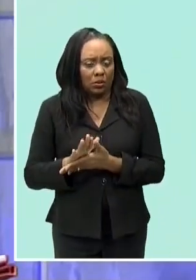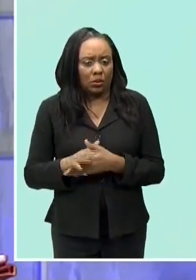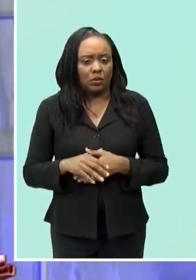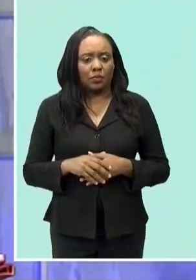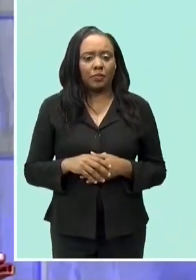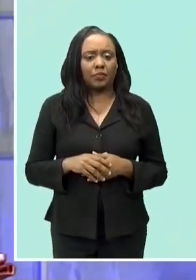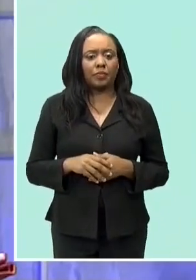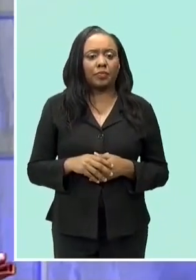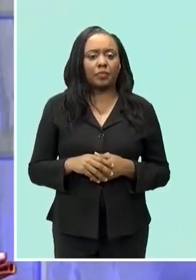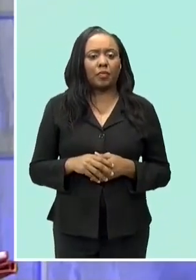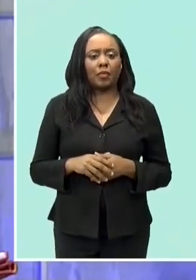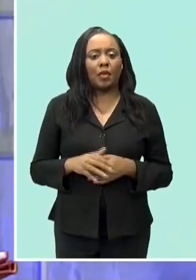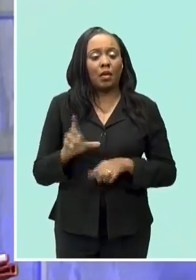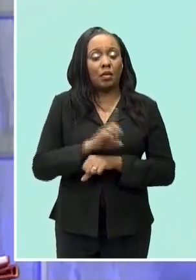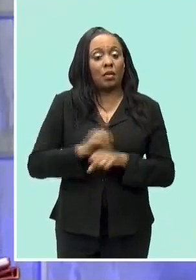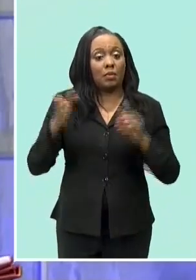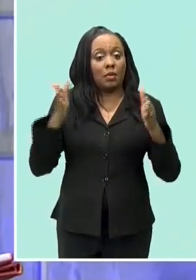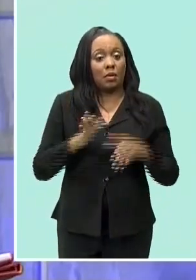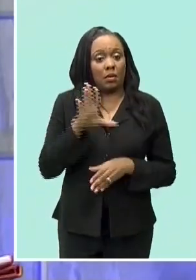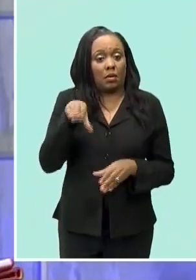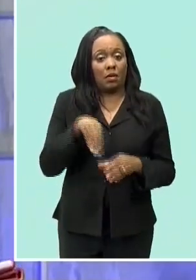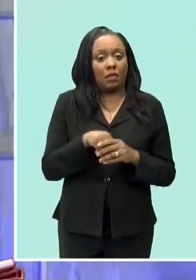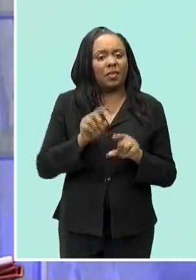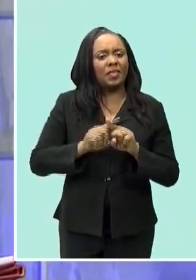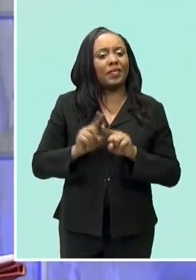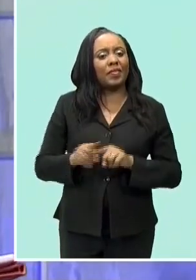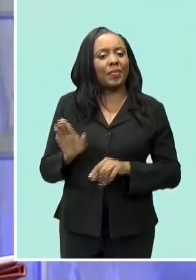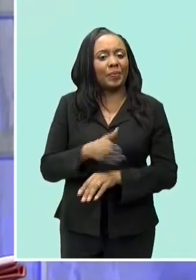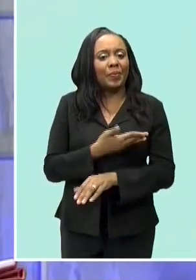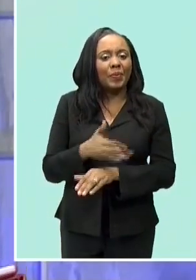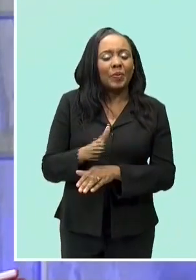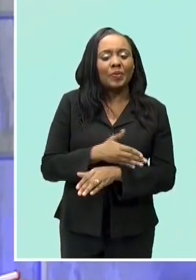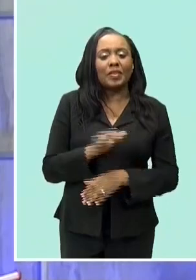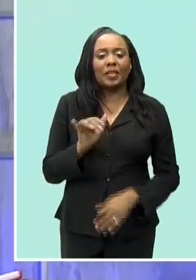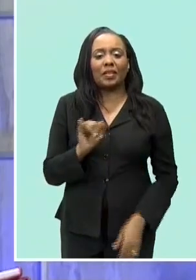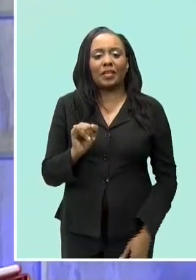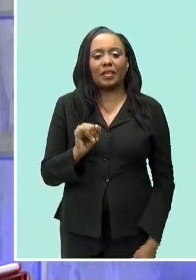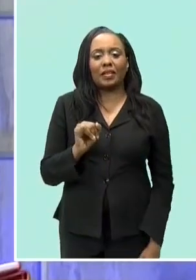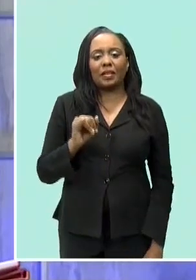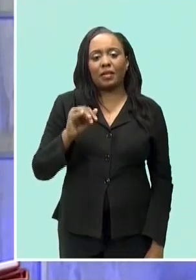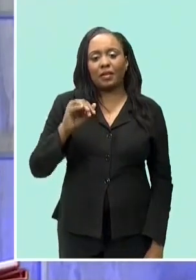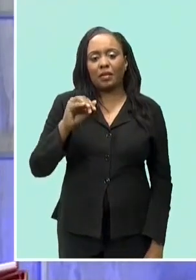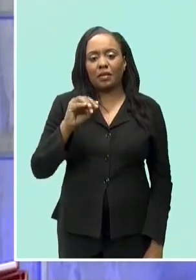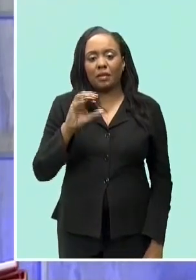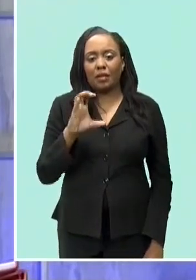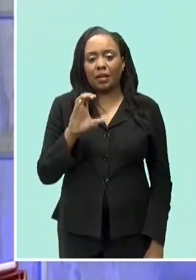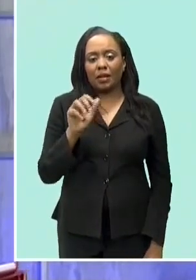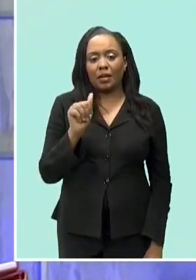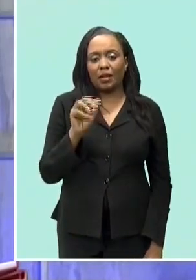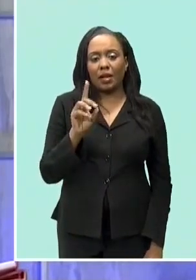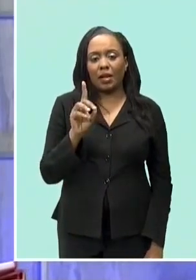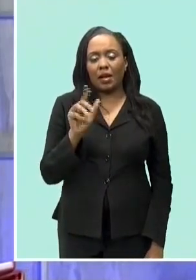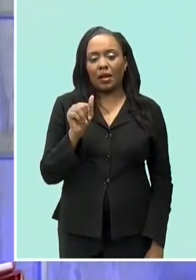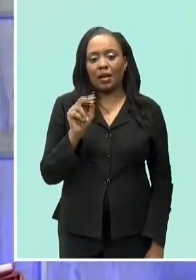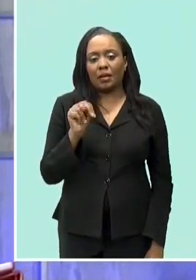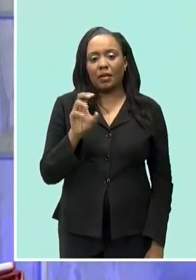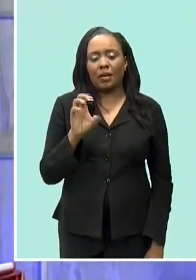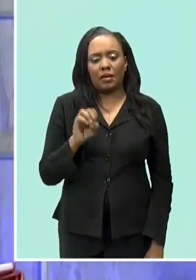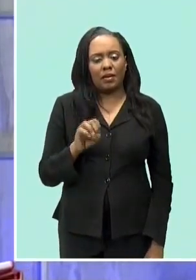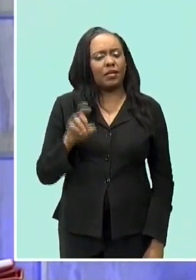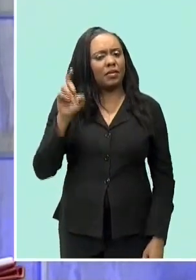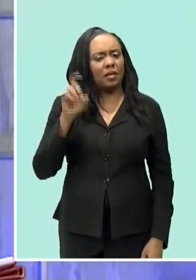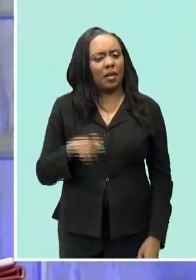Dominicans involved in cadence and other Creole music genres have been told they need to push the music further. Several pioneers in the field